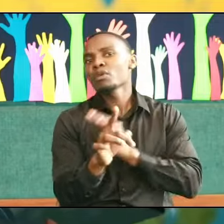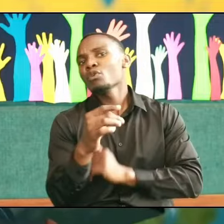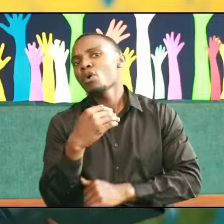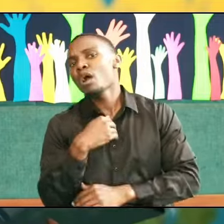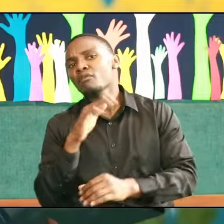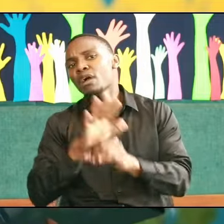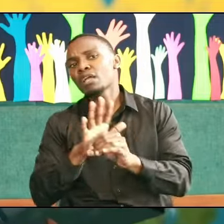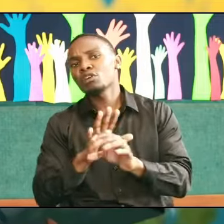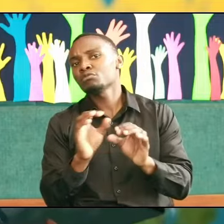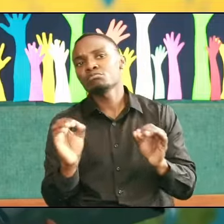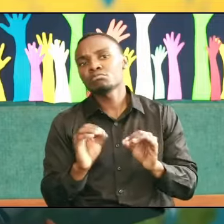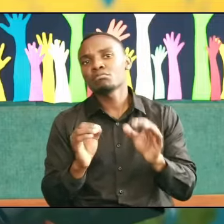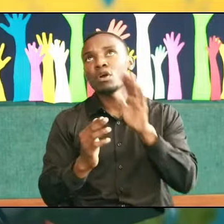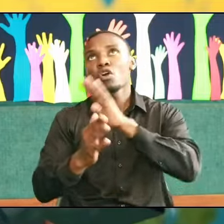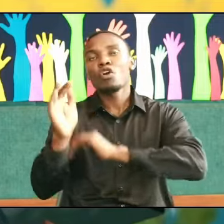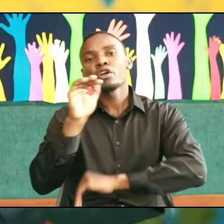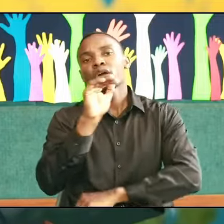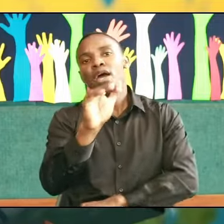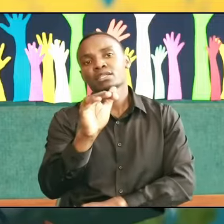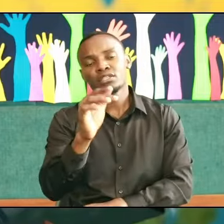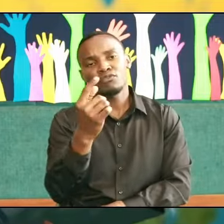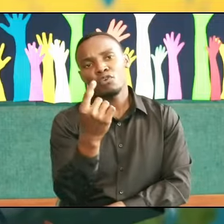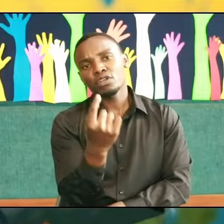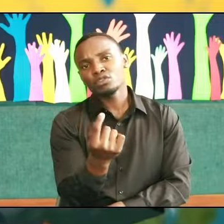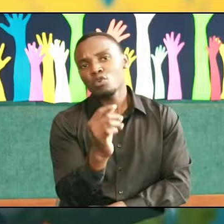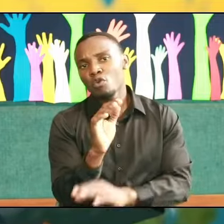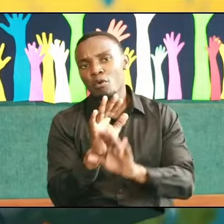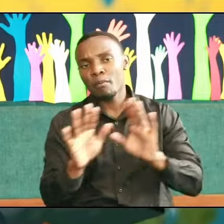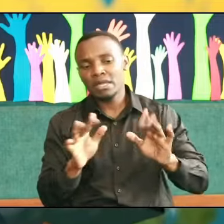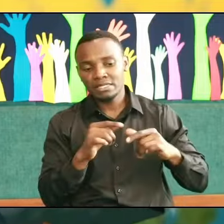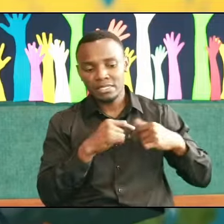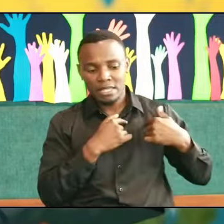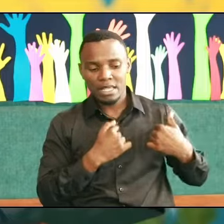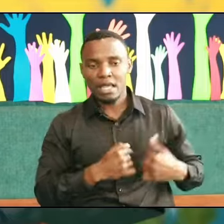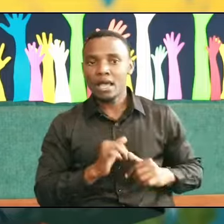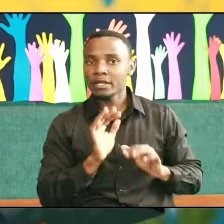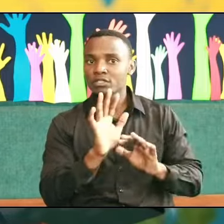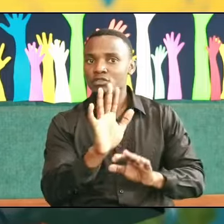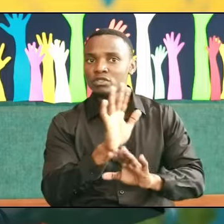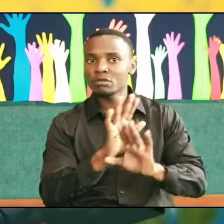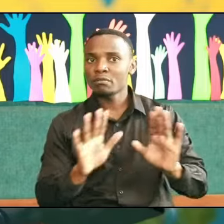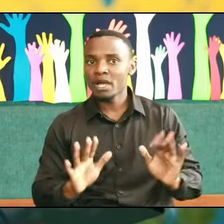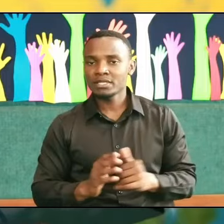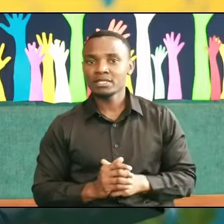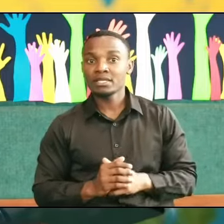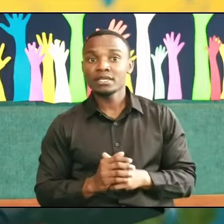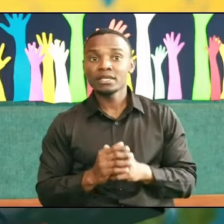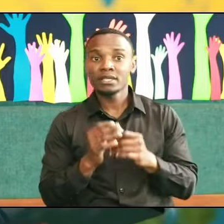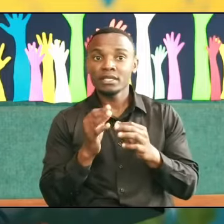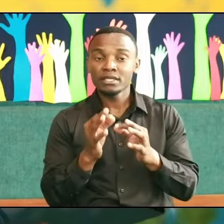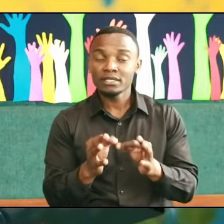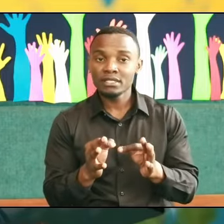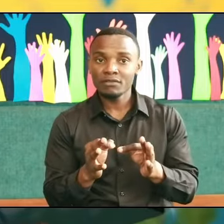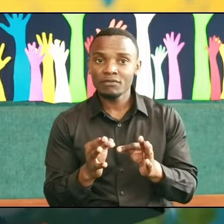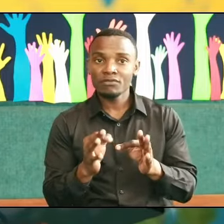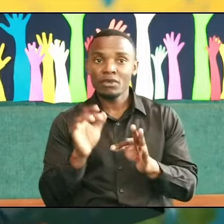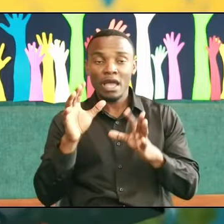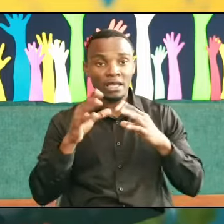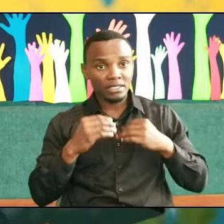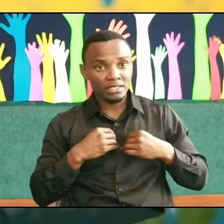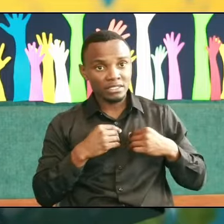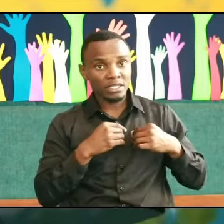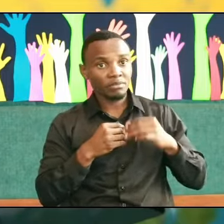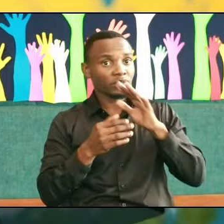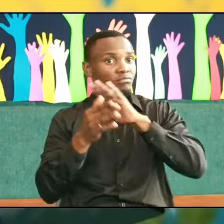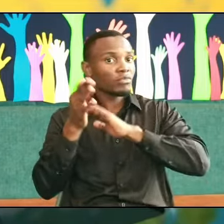for much. God is just asking for your heart. Once you take God in your heart, he will do things with